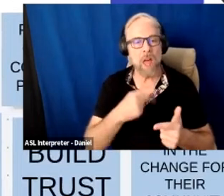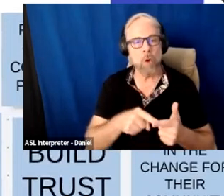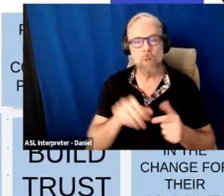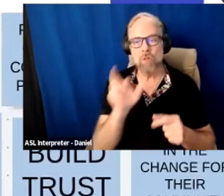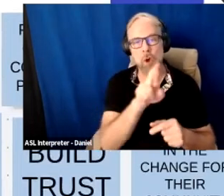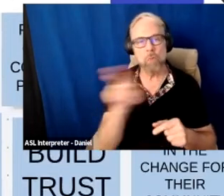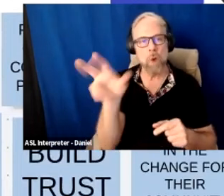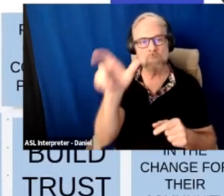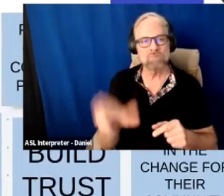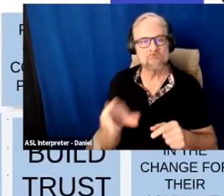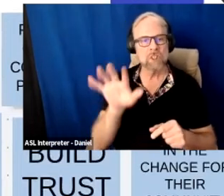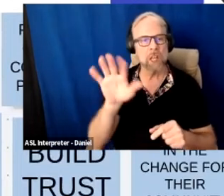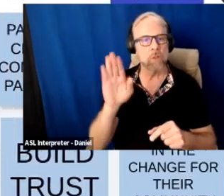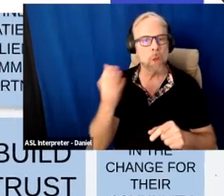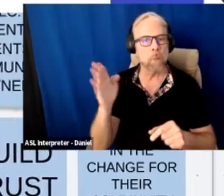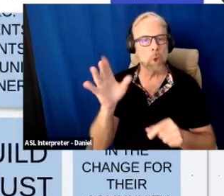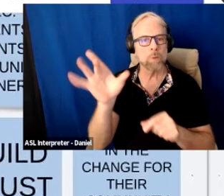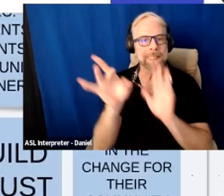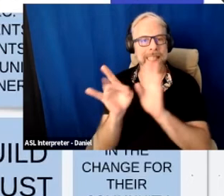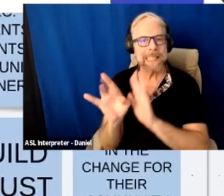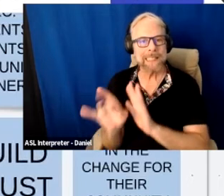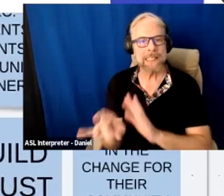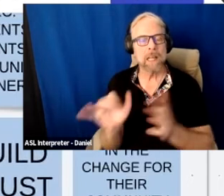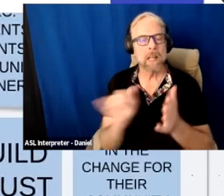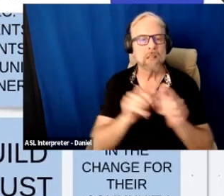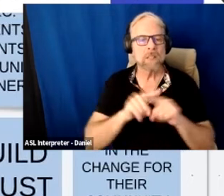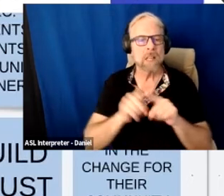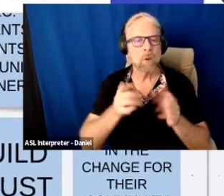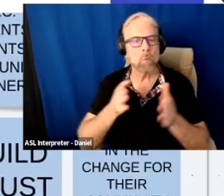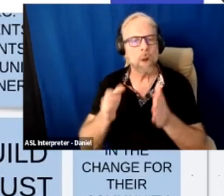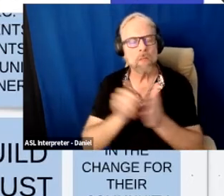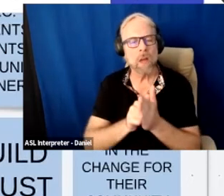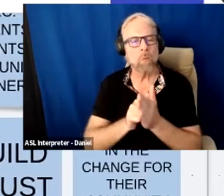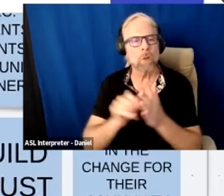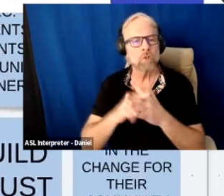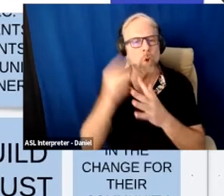see all these blue stickies. And really, these were sort of ways that we were starting to think about how